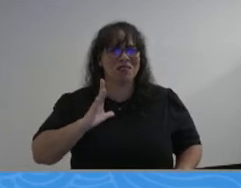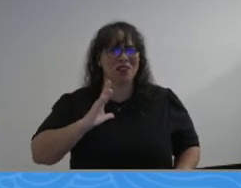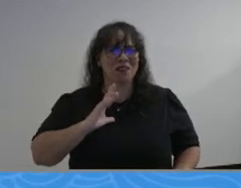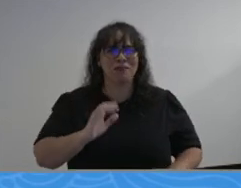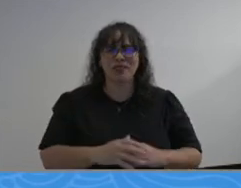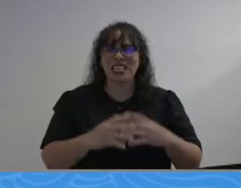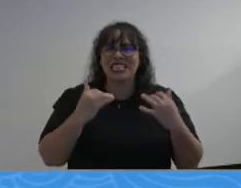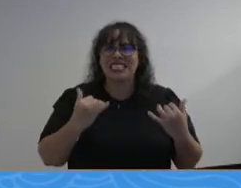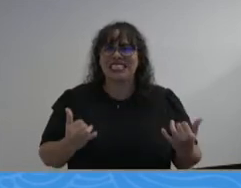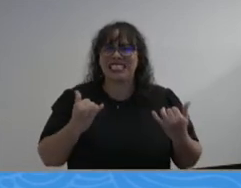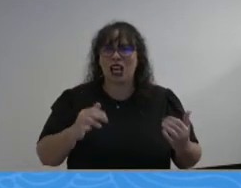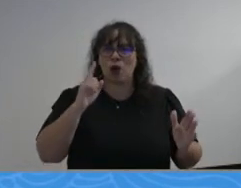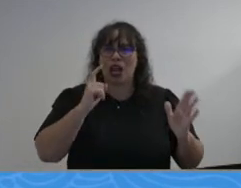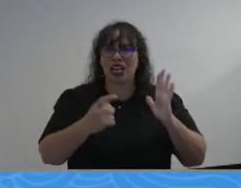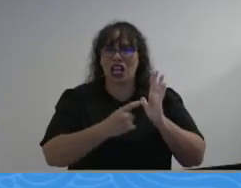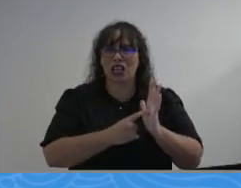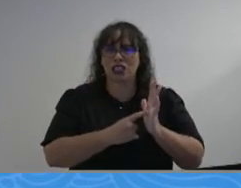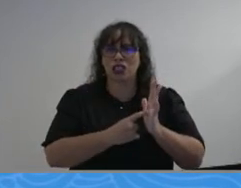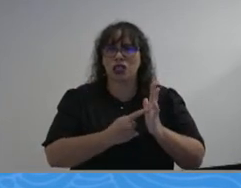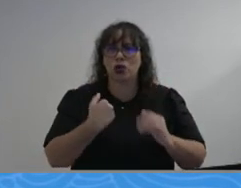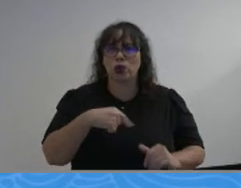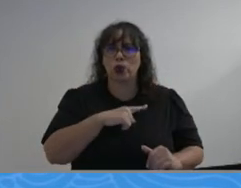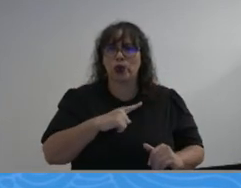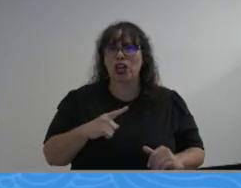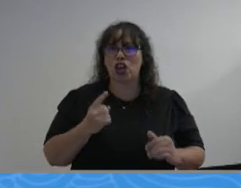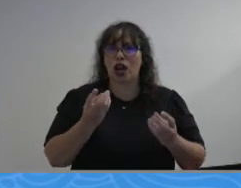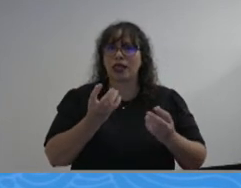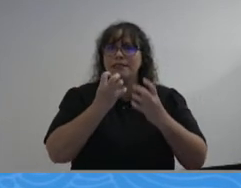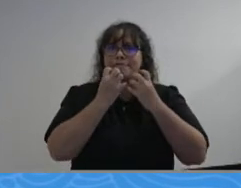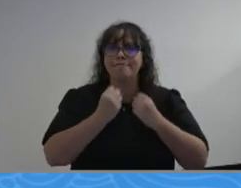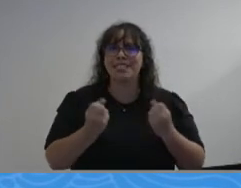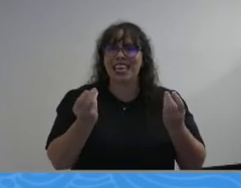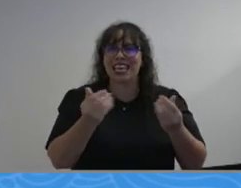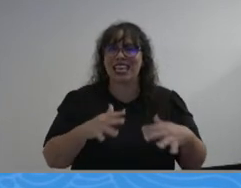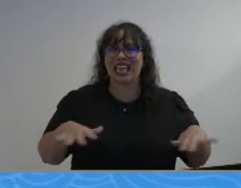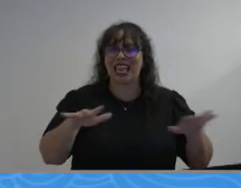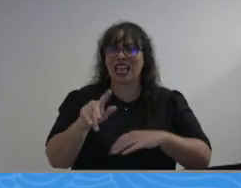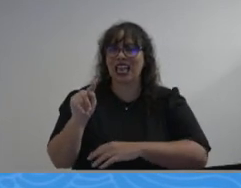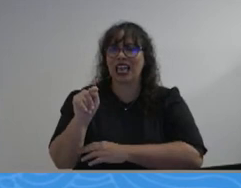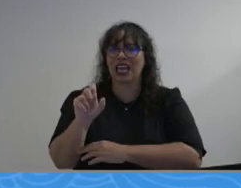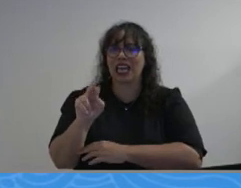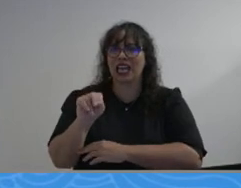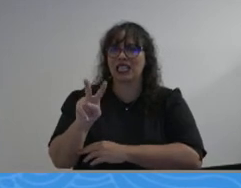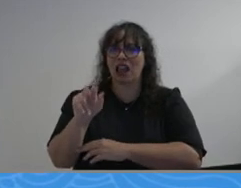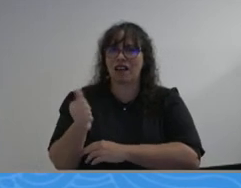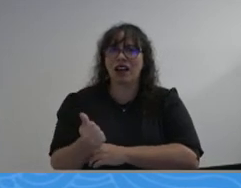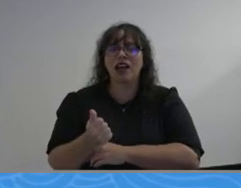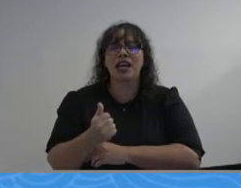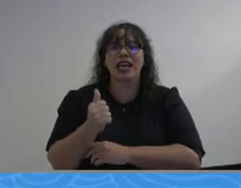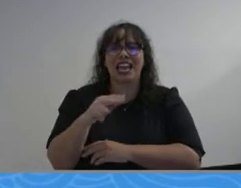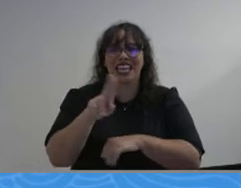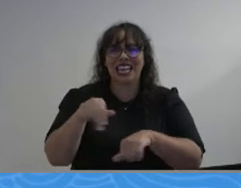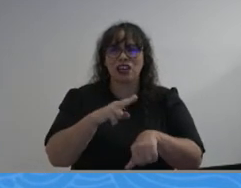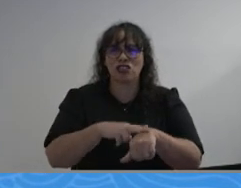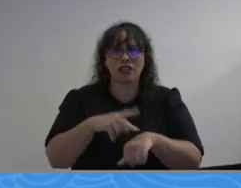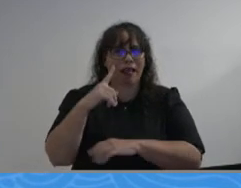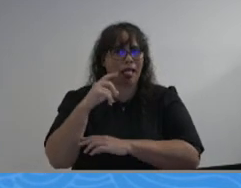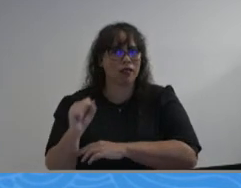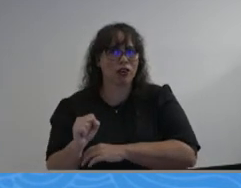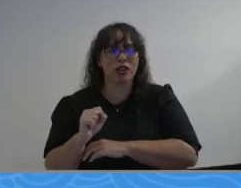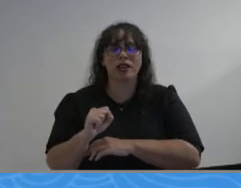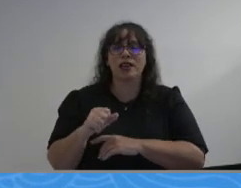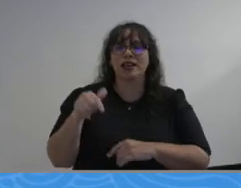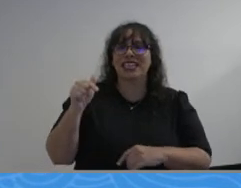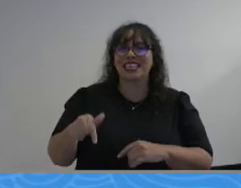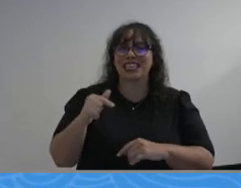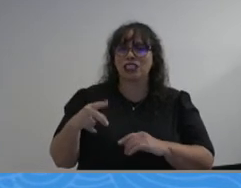on the sacred land of the Tongva Nation, also known as Long Beach, California. The colonization of this land reflects the